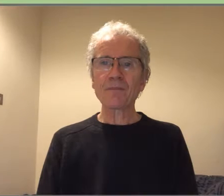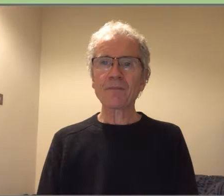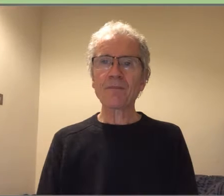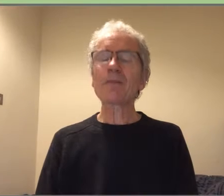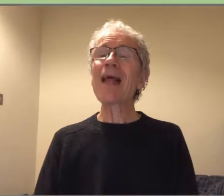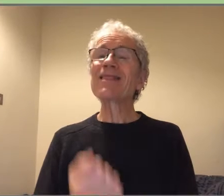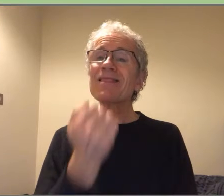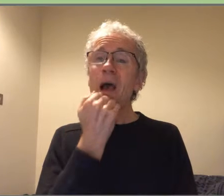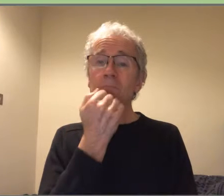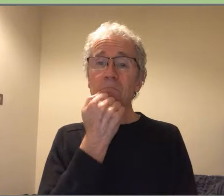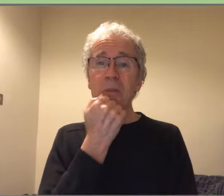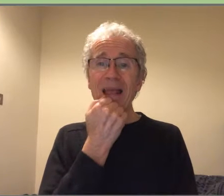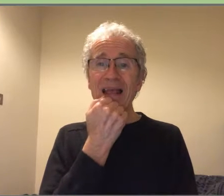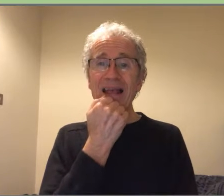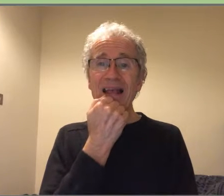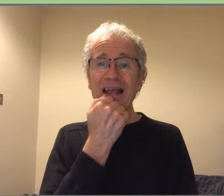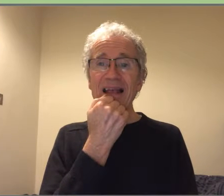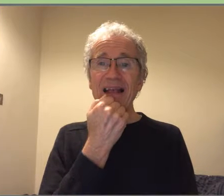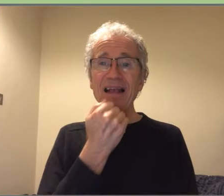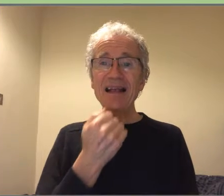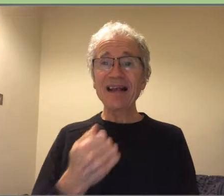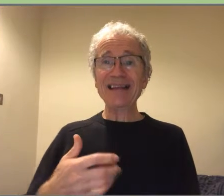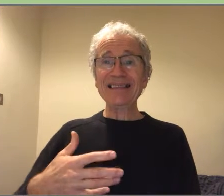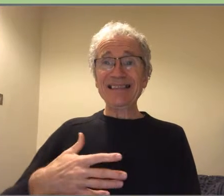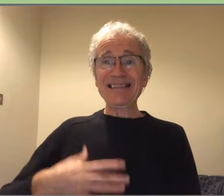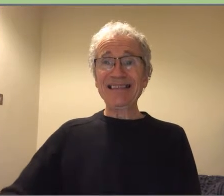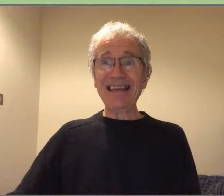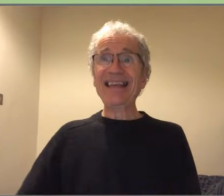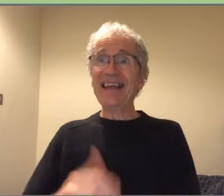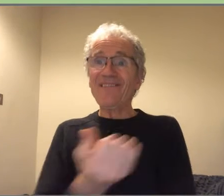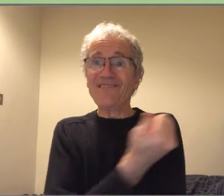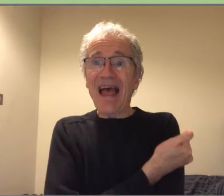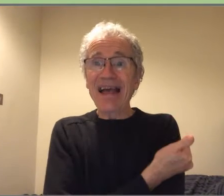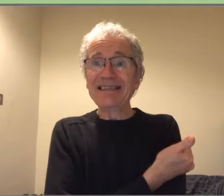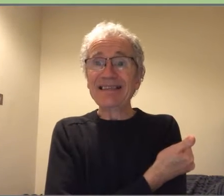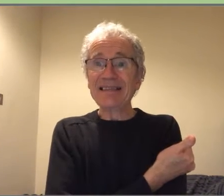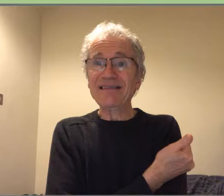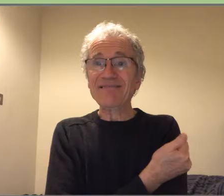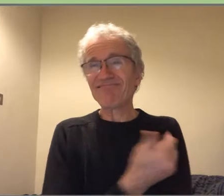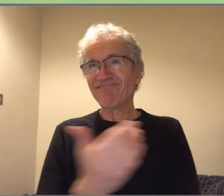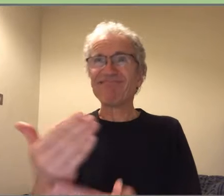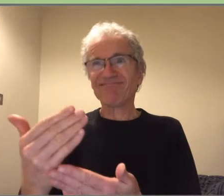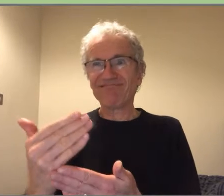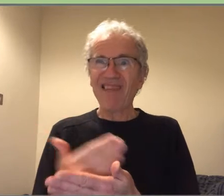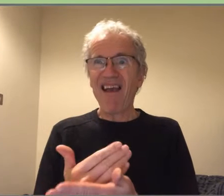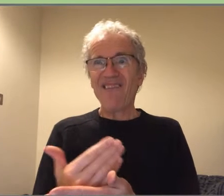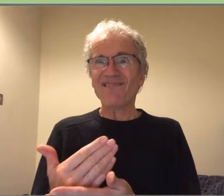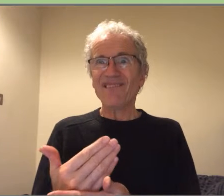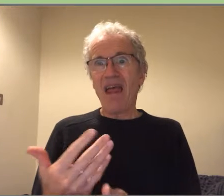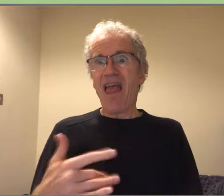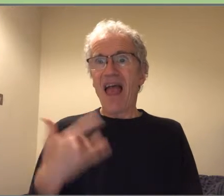The numbers needed to vaccinate per life saved go up as we move down the priority groups.